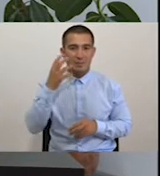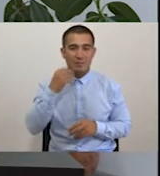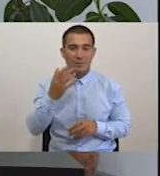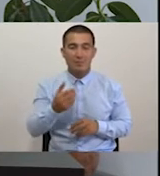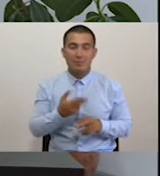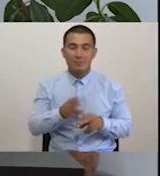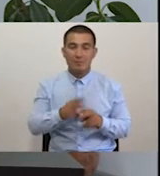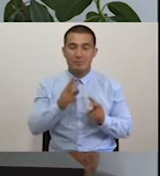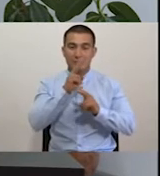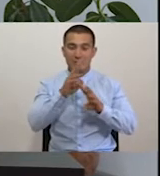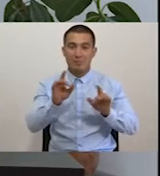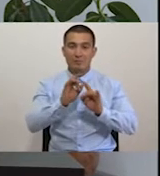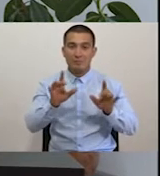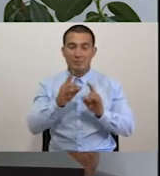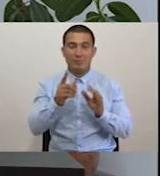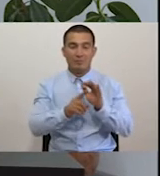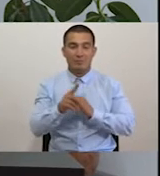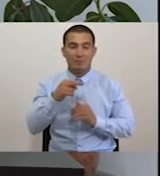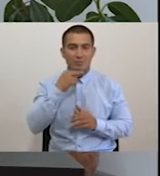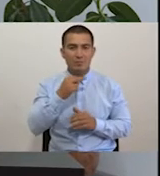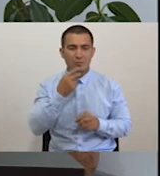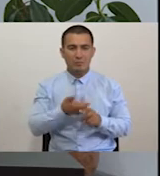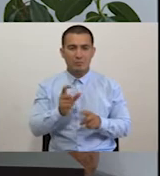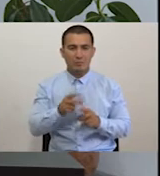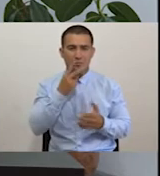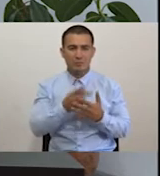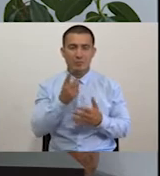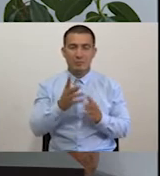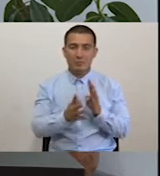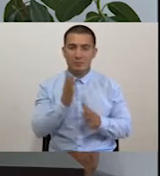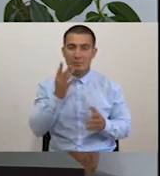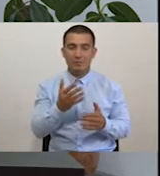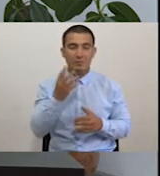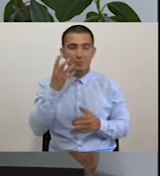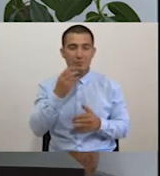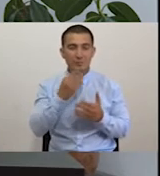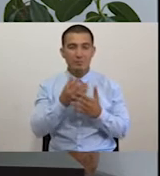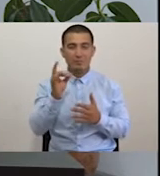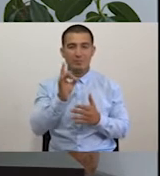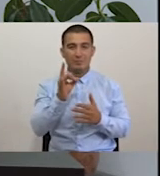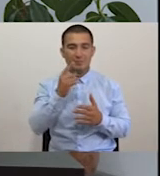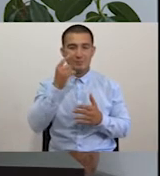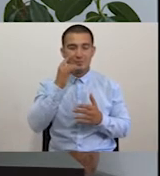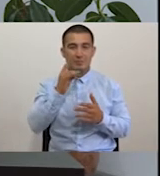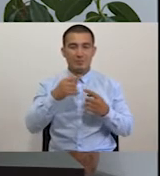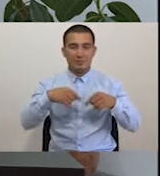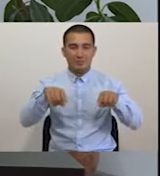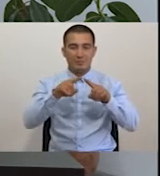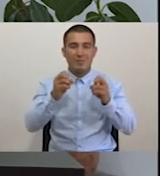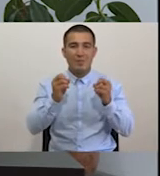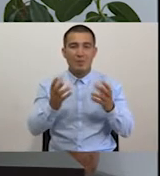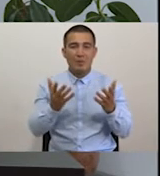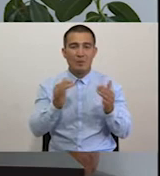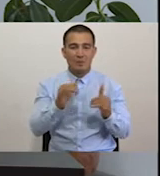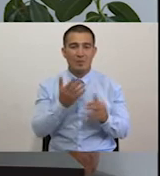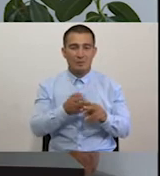biz darsimizni boshlaymiz. Birinchi galda olmamizning chizmasini qog'ozga tushirib olamiz. Demak,